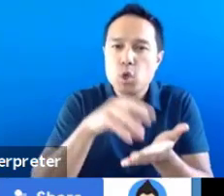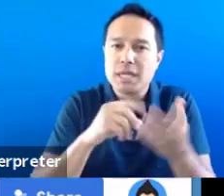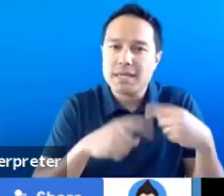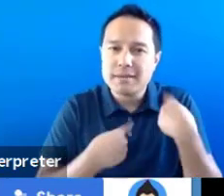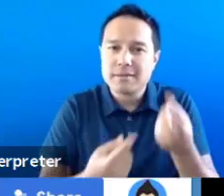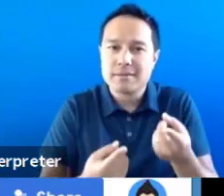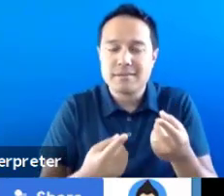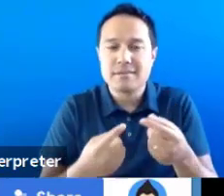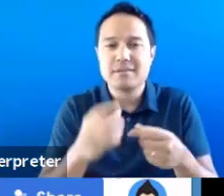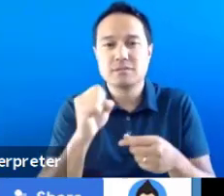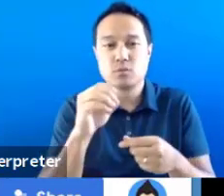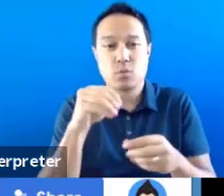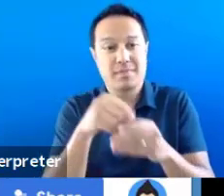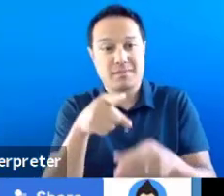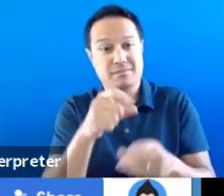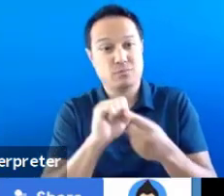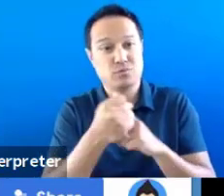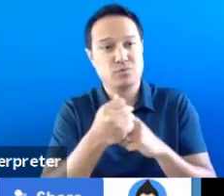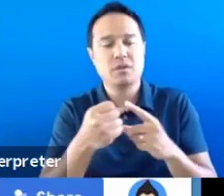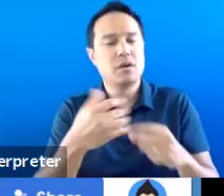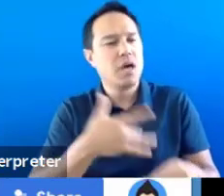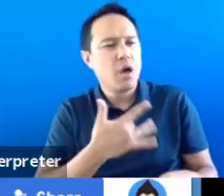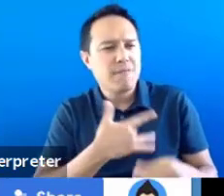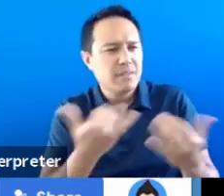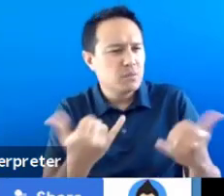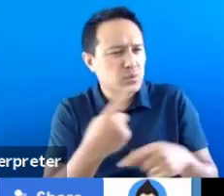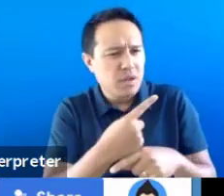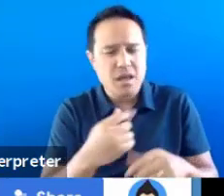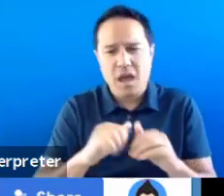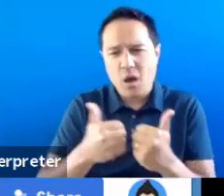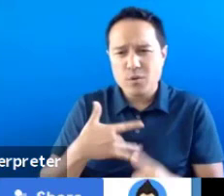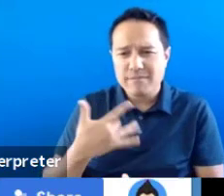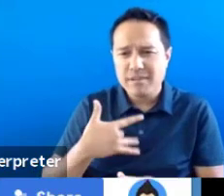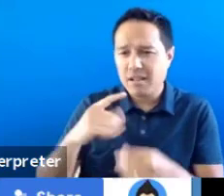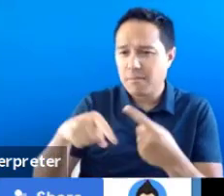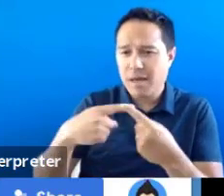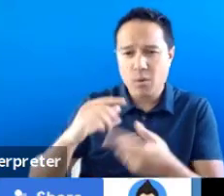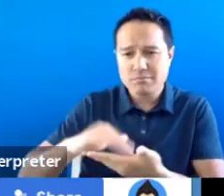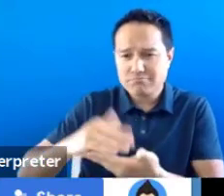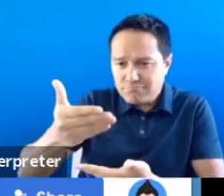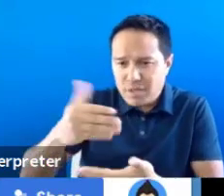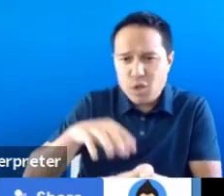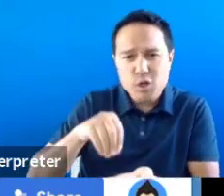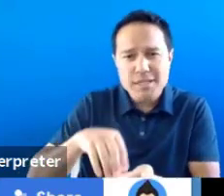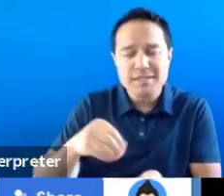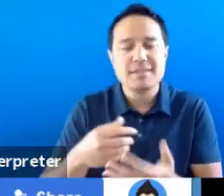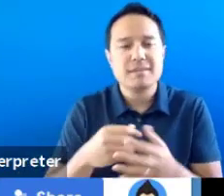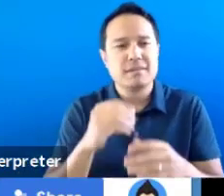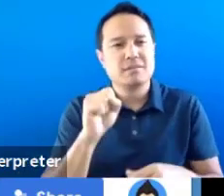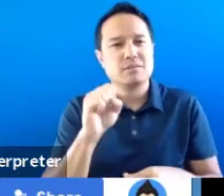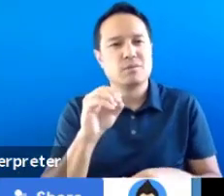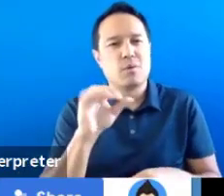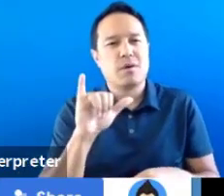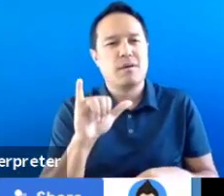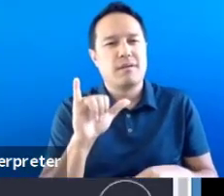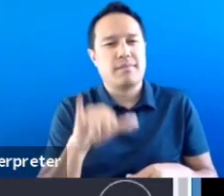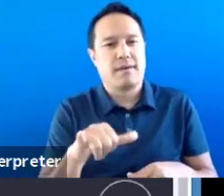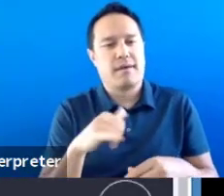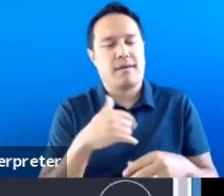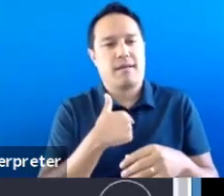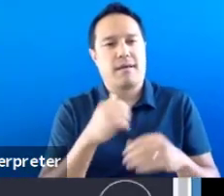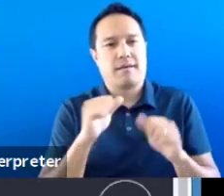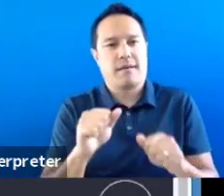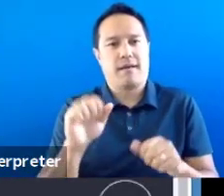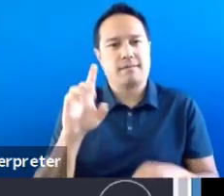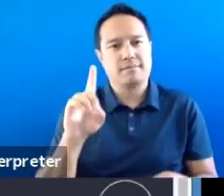I was asking what you've learned so far today or how you're feeling about distance learning. You can use this. And what's great is because I can go into Discovery Education and I